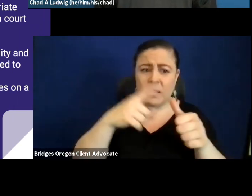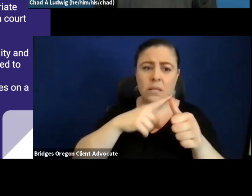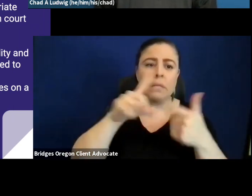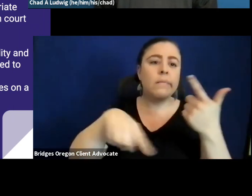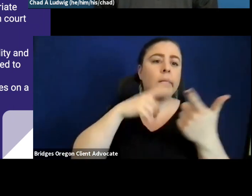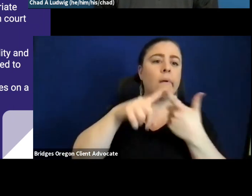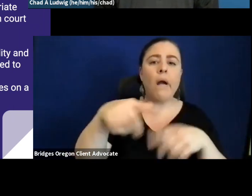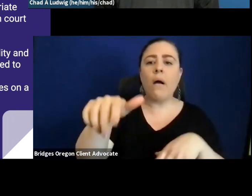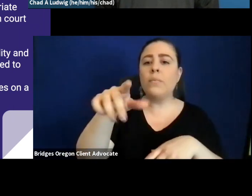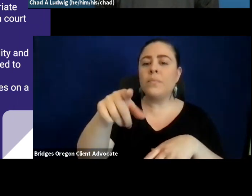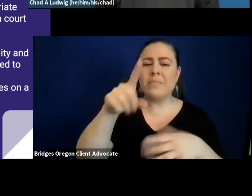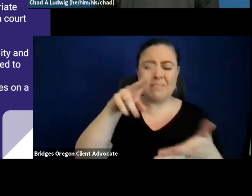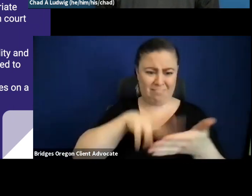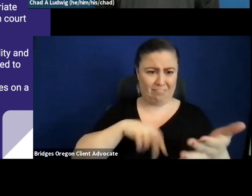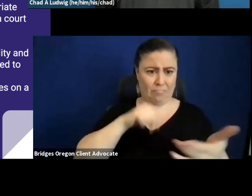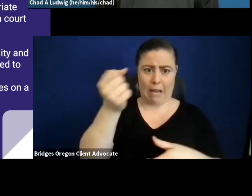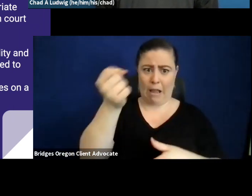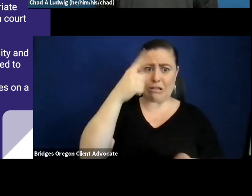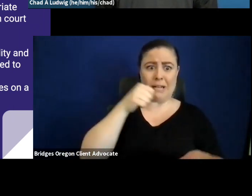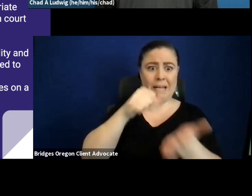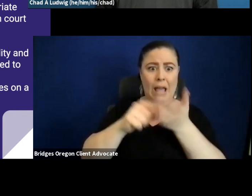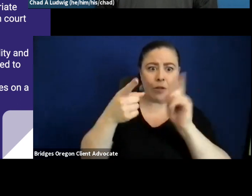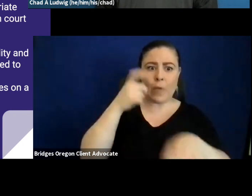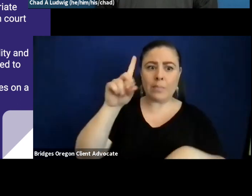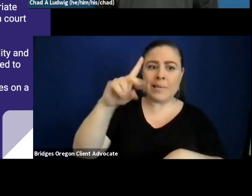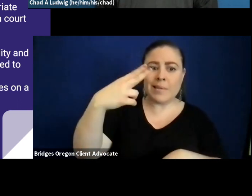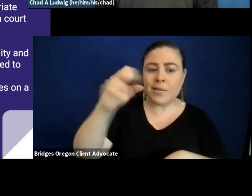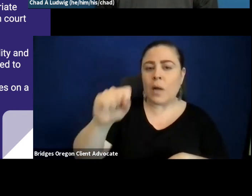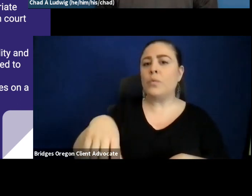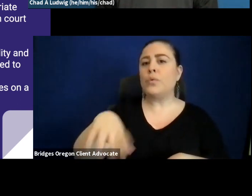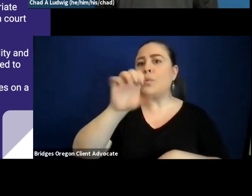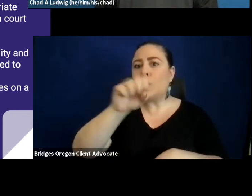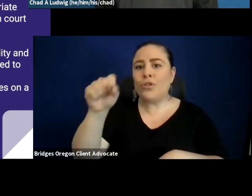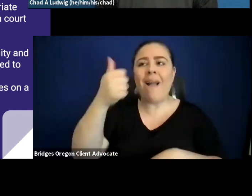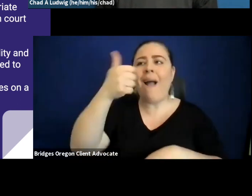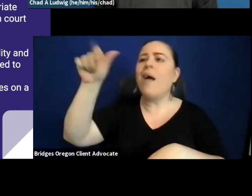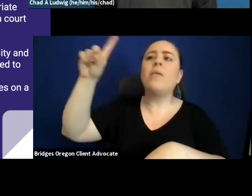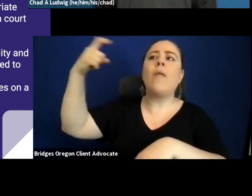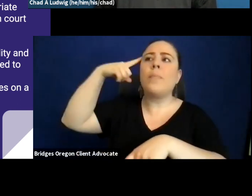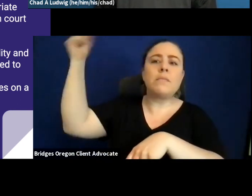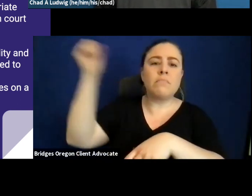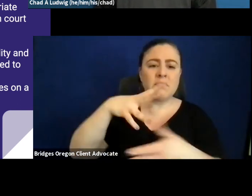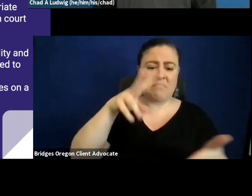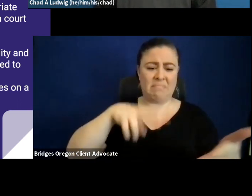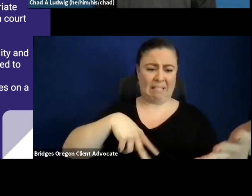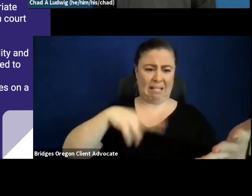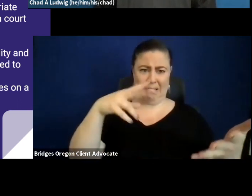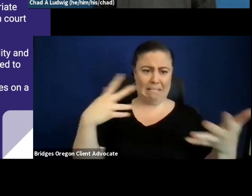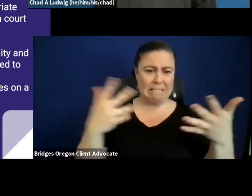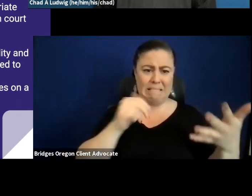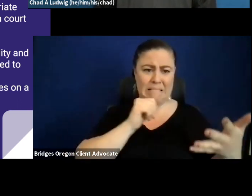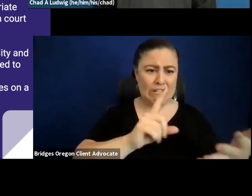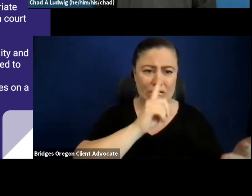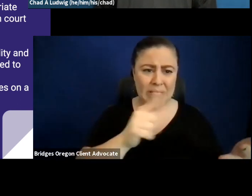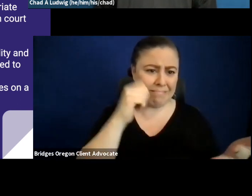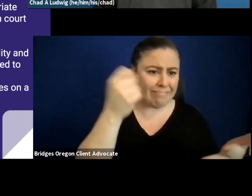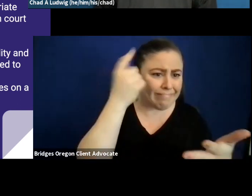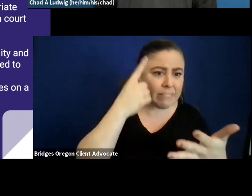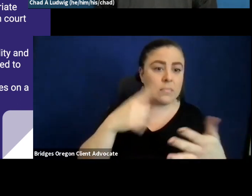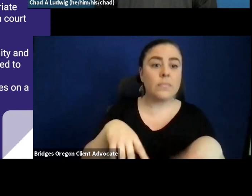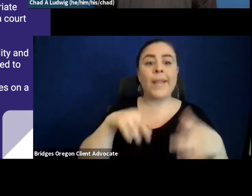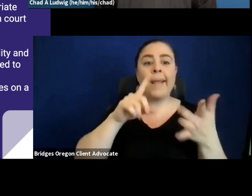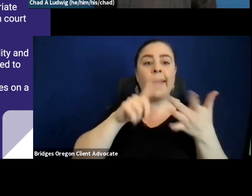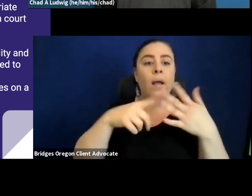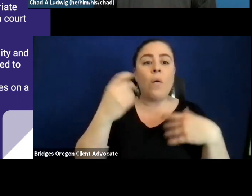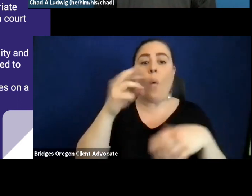tenant and local issue, or and you're reading a letter and you don't understand what's going on with DHS or